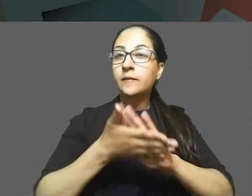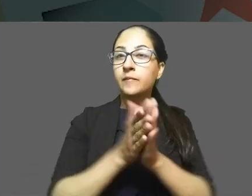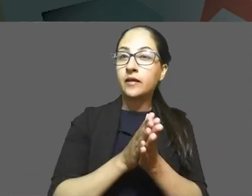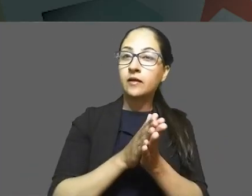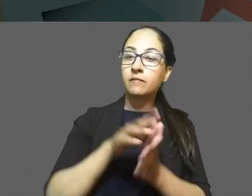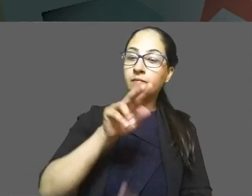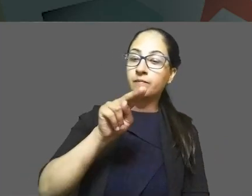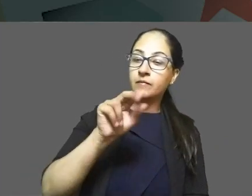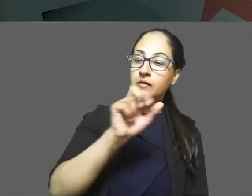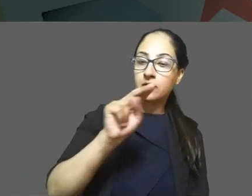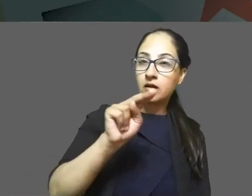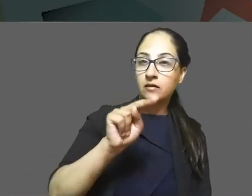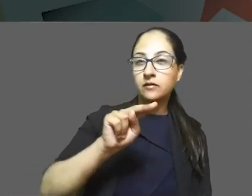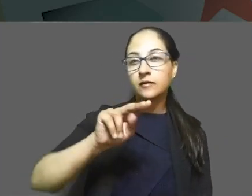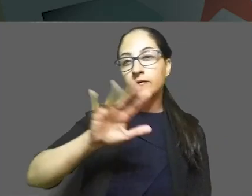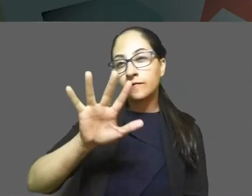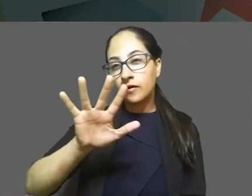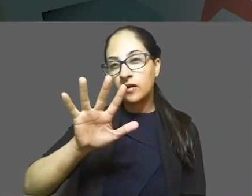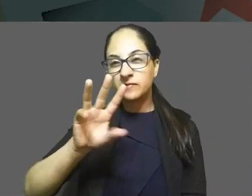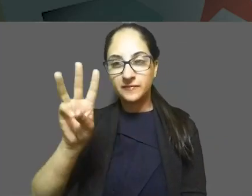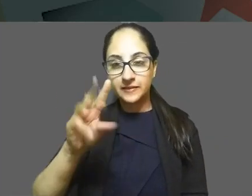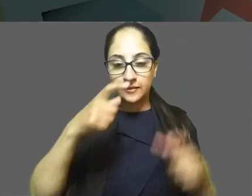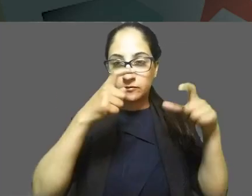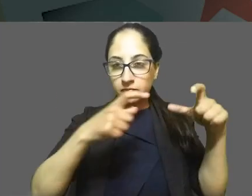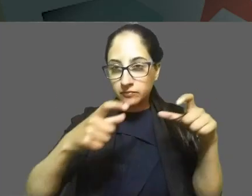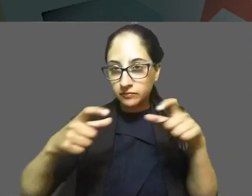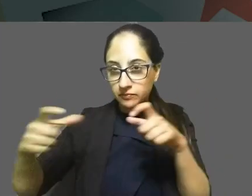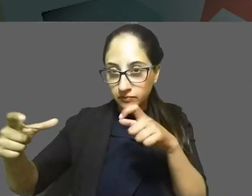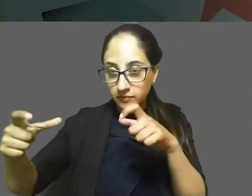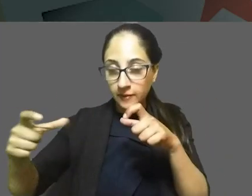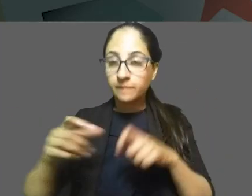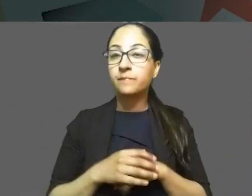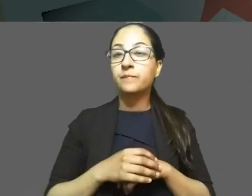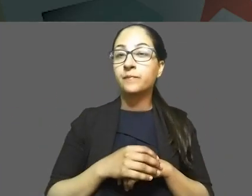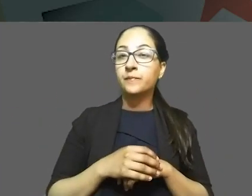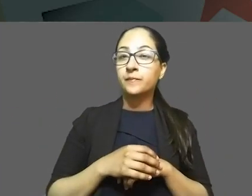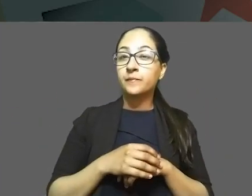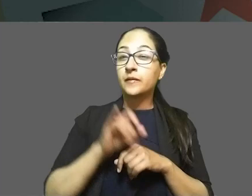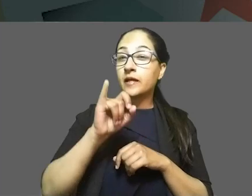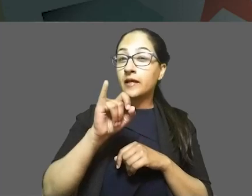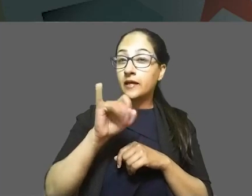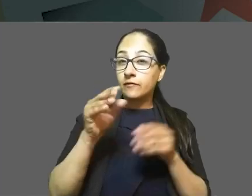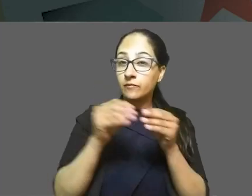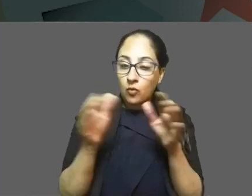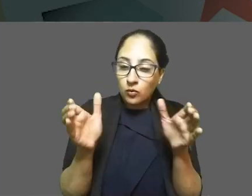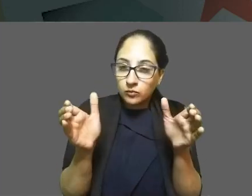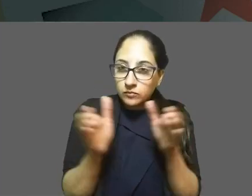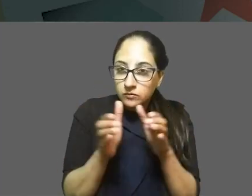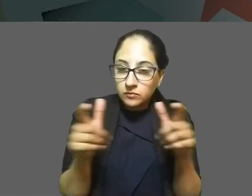out when we get to that stage a bit smaller, then of course they'll